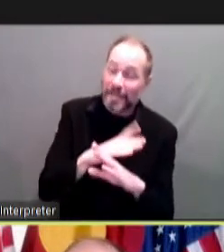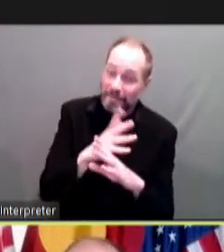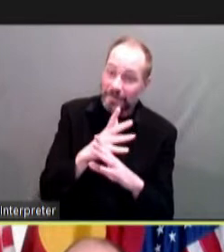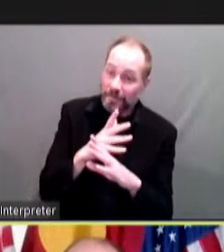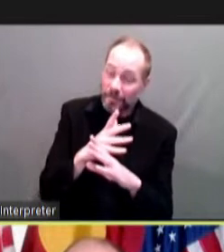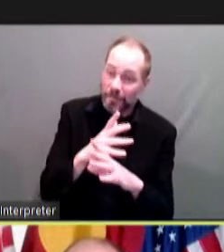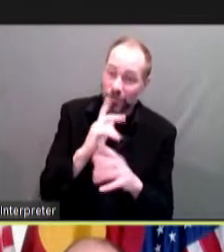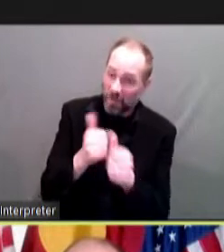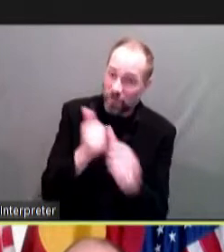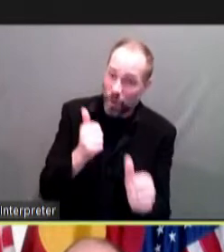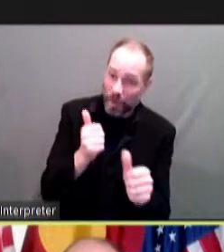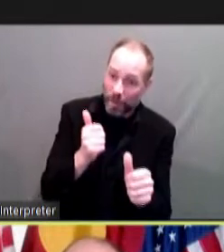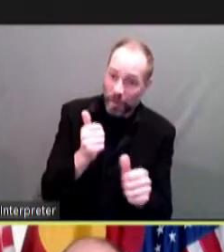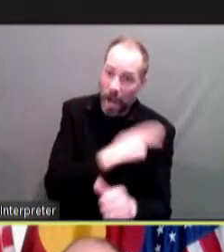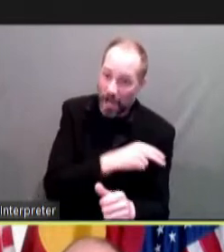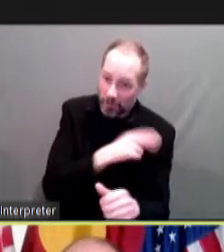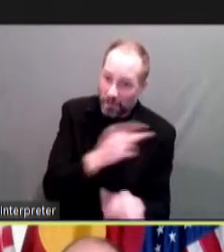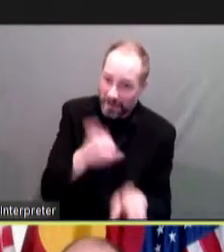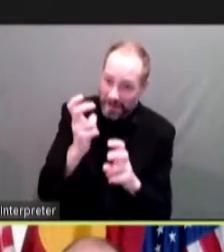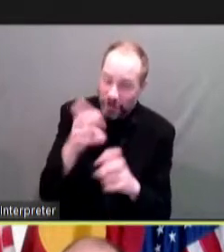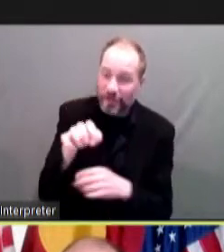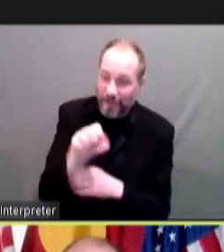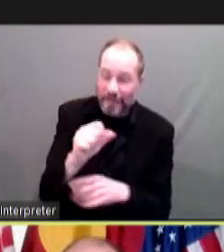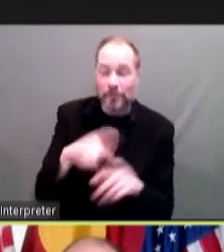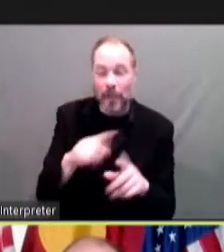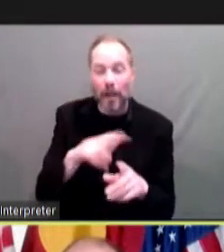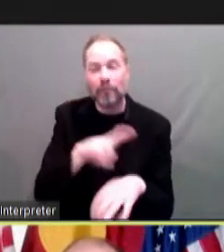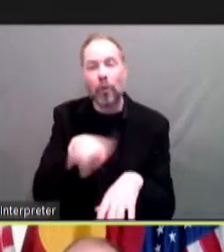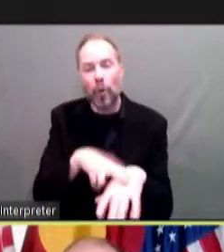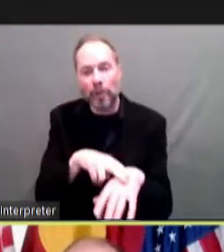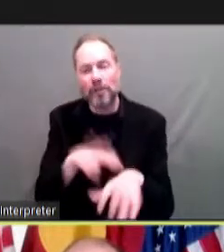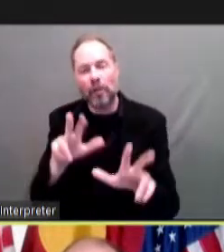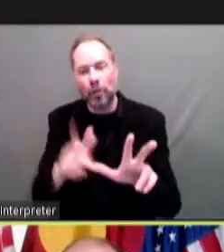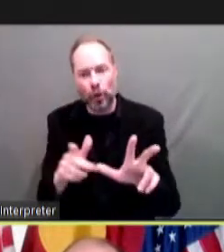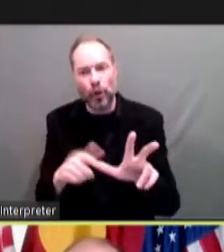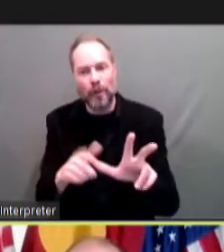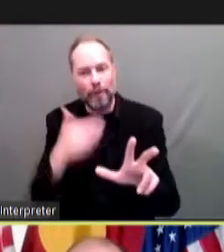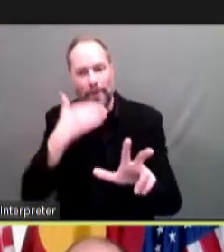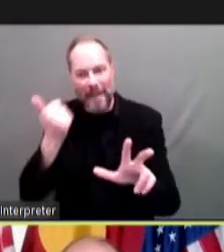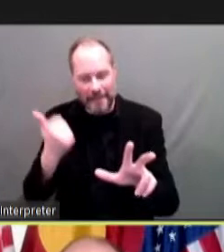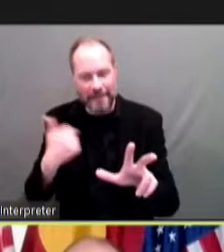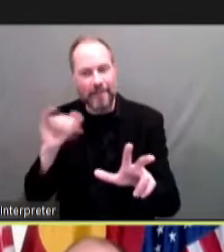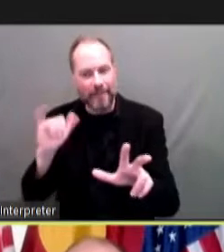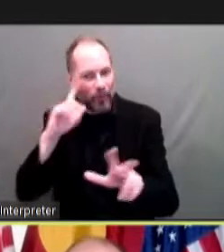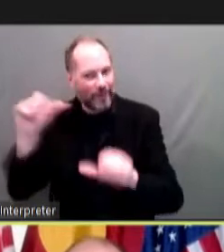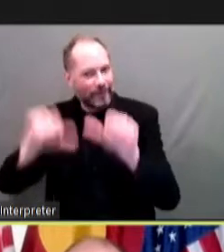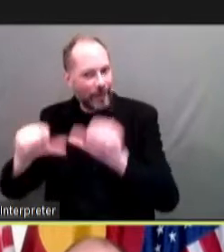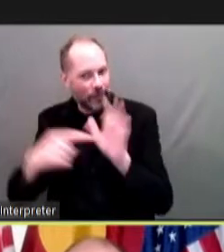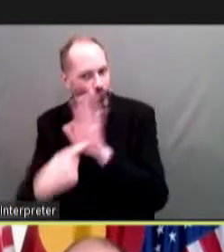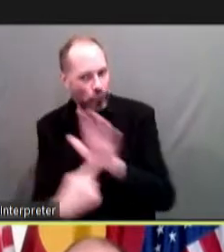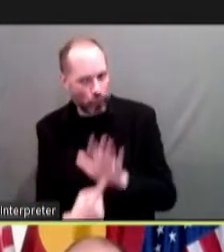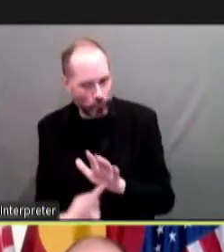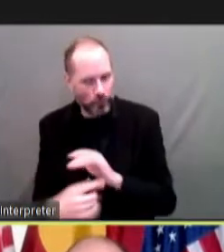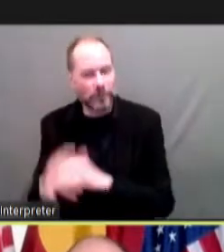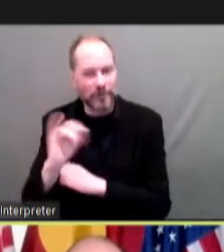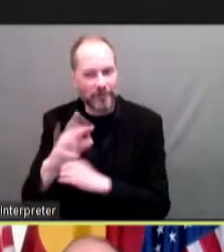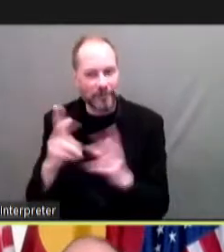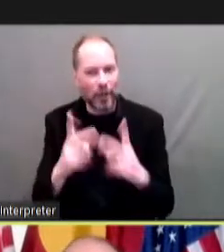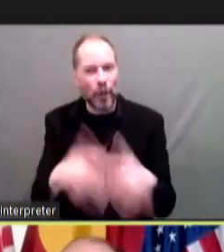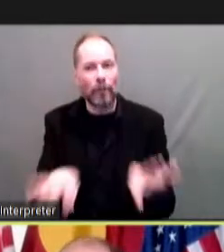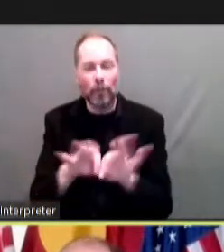hospitalization, severe health outcomes. But of course, what science indicates is that the 3 doses are very, very